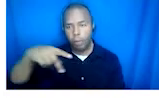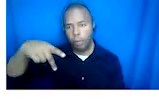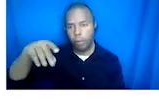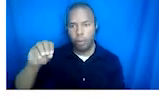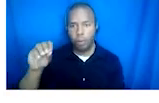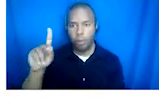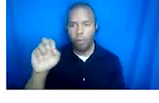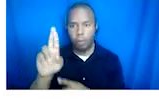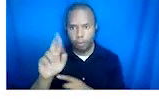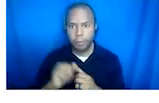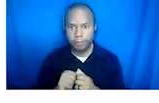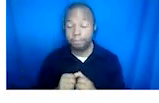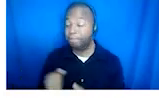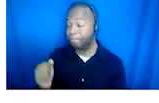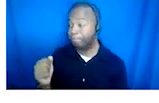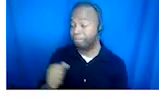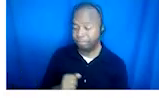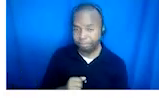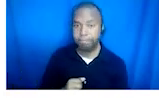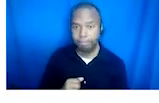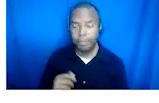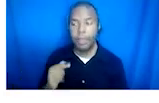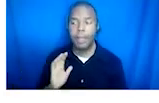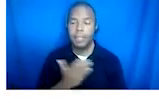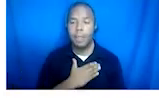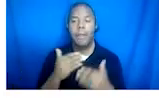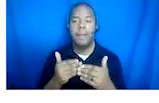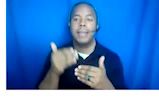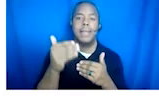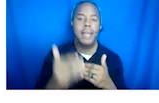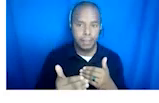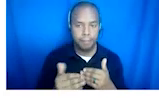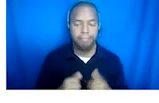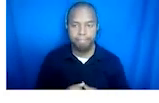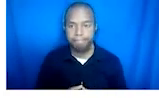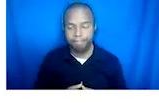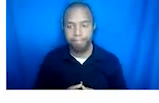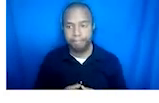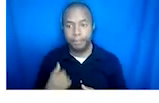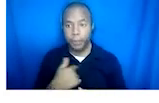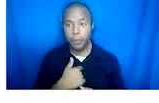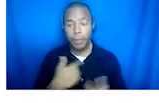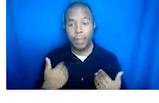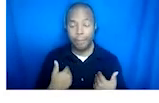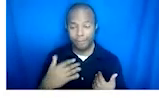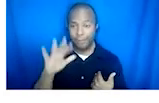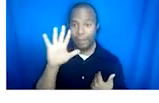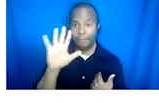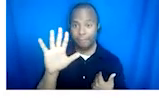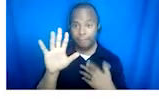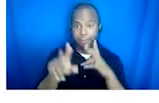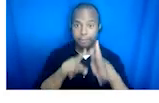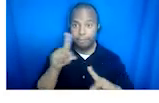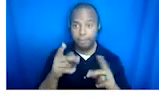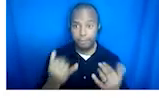Yeah. So becoming that would be our next step. That would be our absolute next step. We have 5 people, I think,